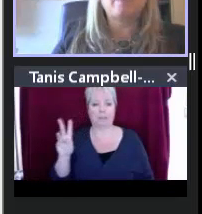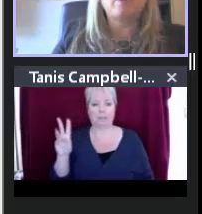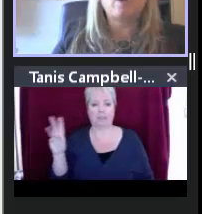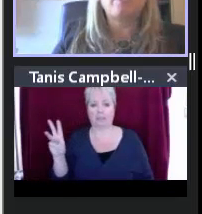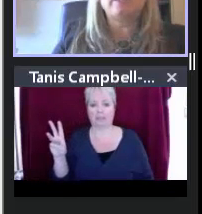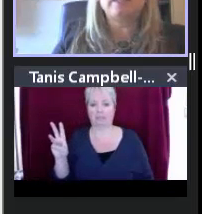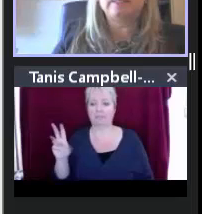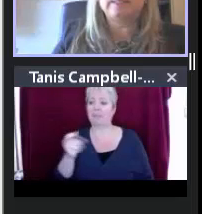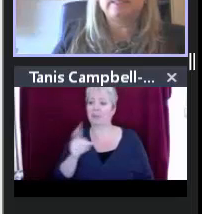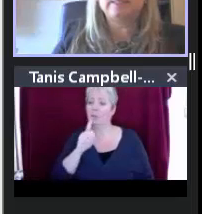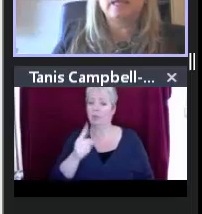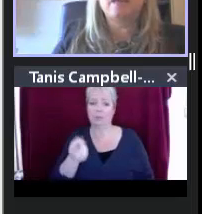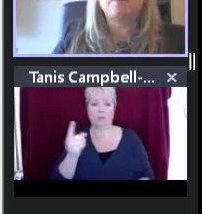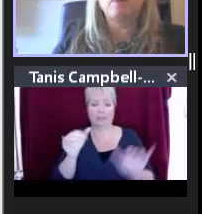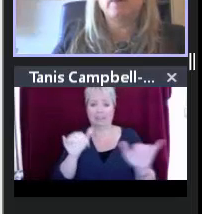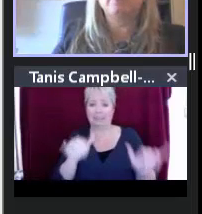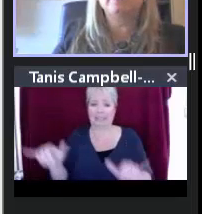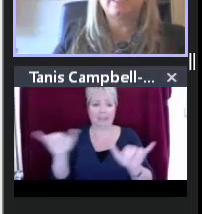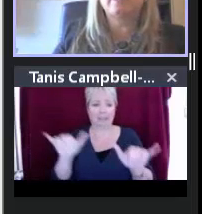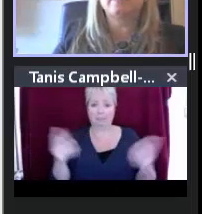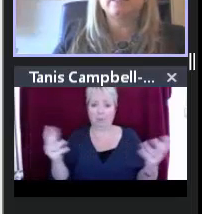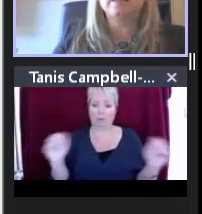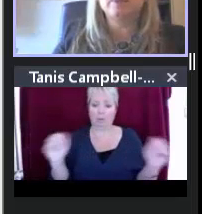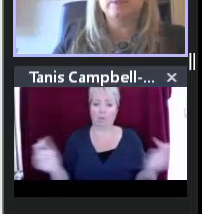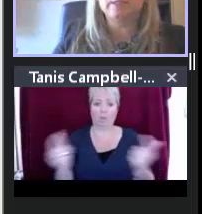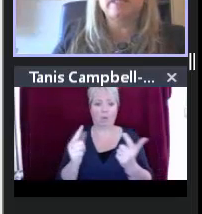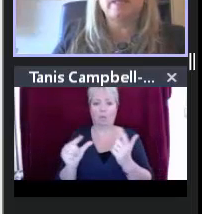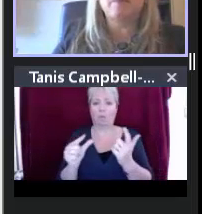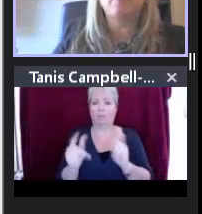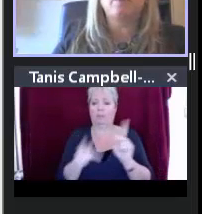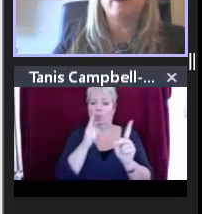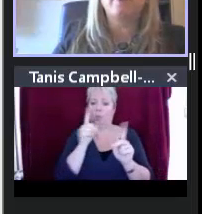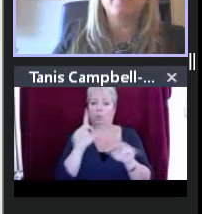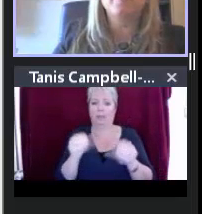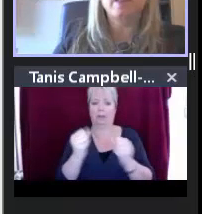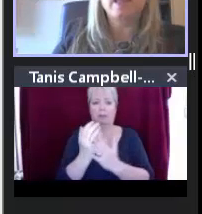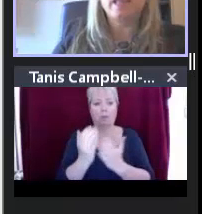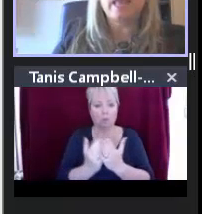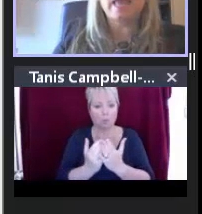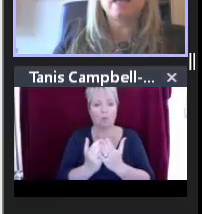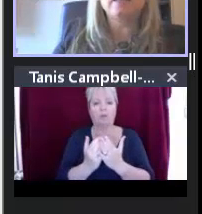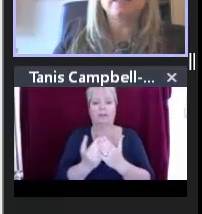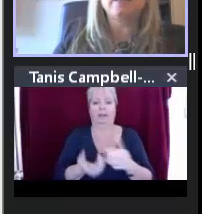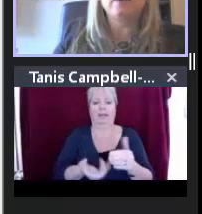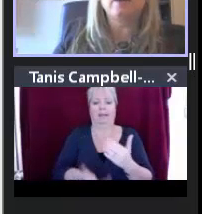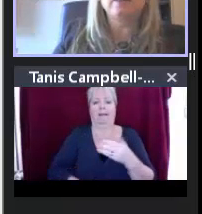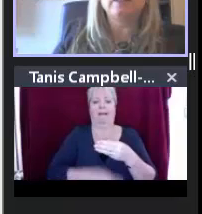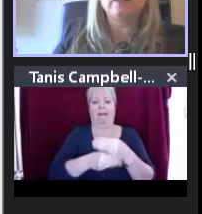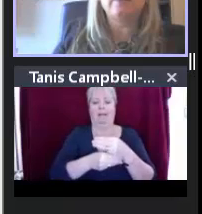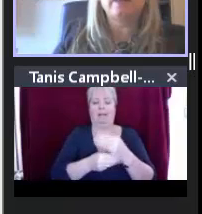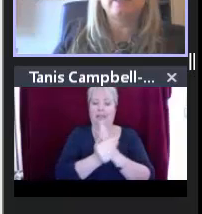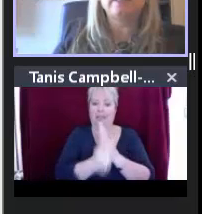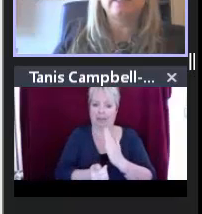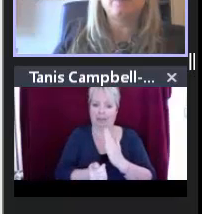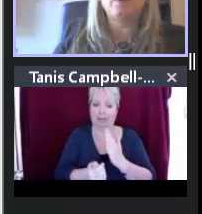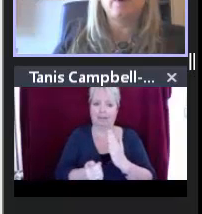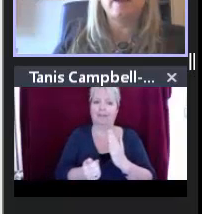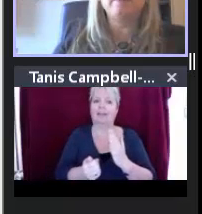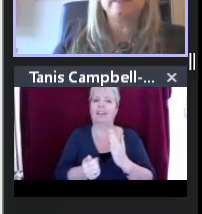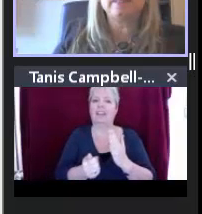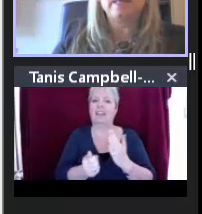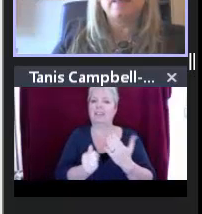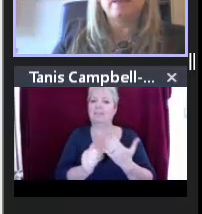are picking up competencies that employers and customers today require. And there are certificates